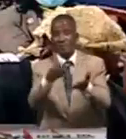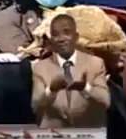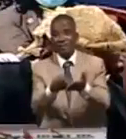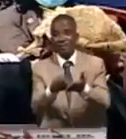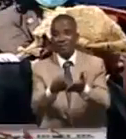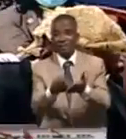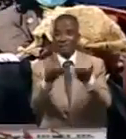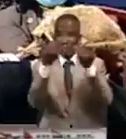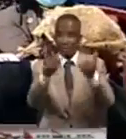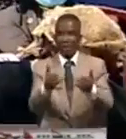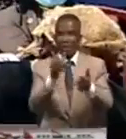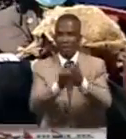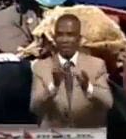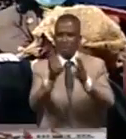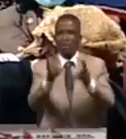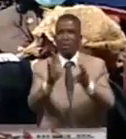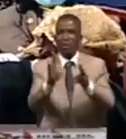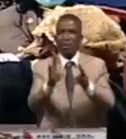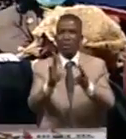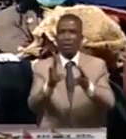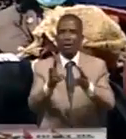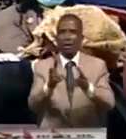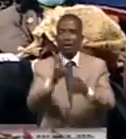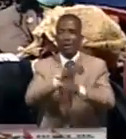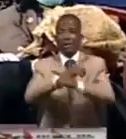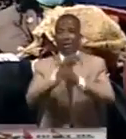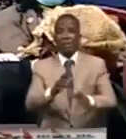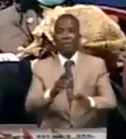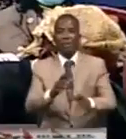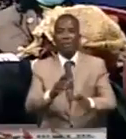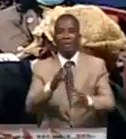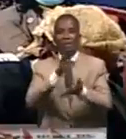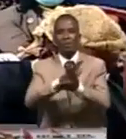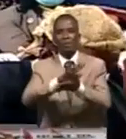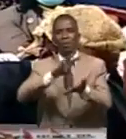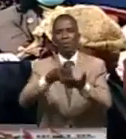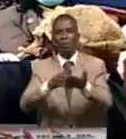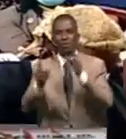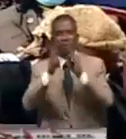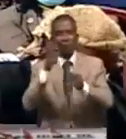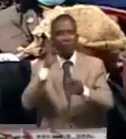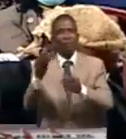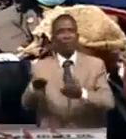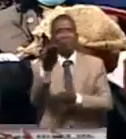In these proceedings, the defendant has put in a witness statement. So,